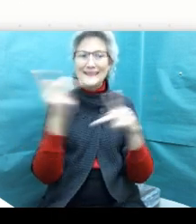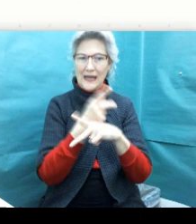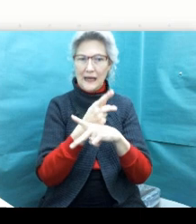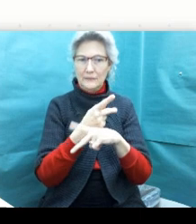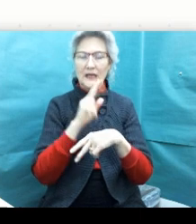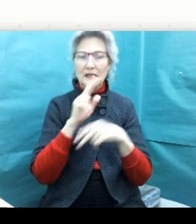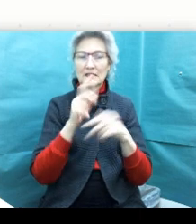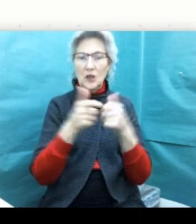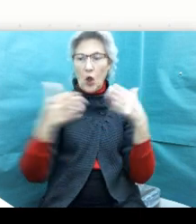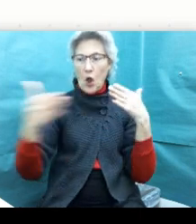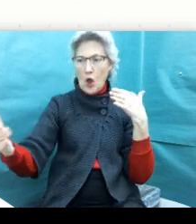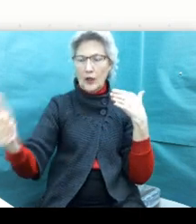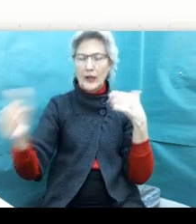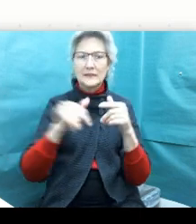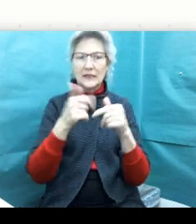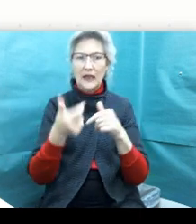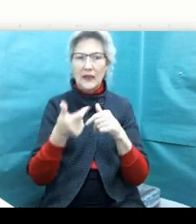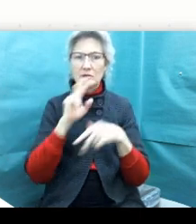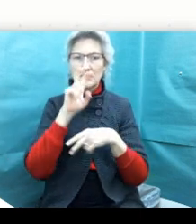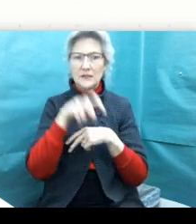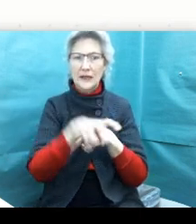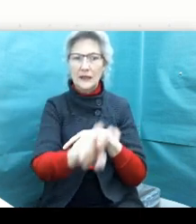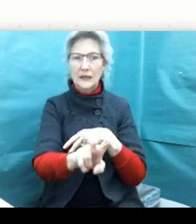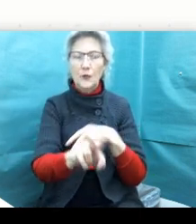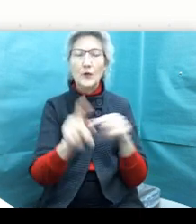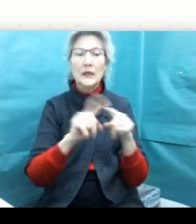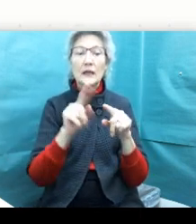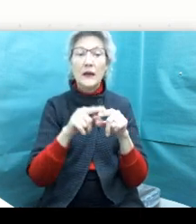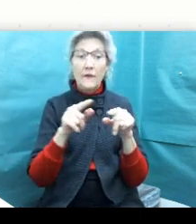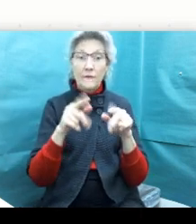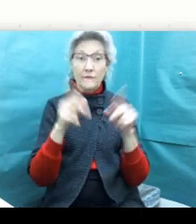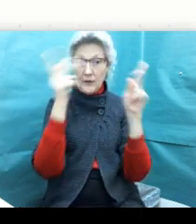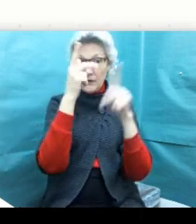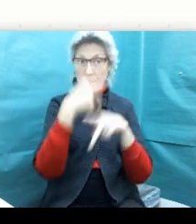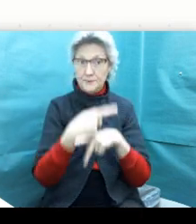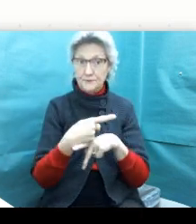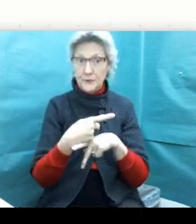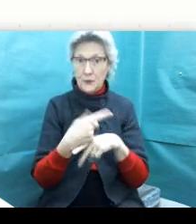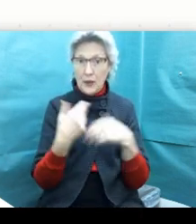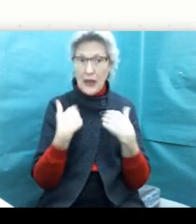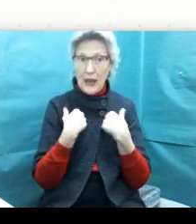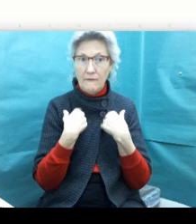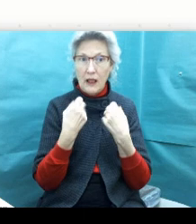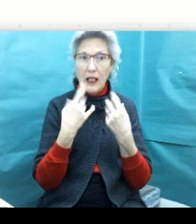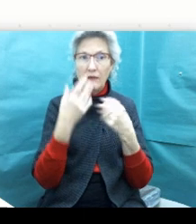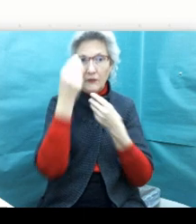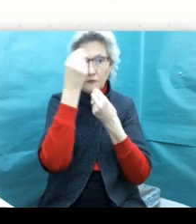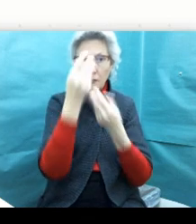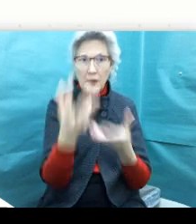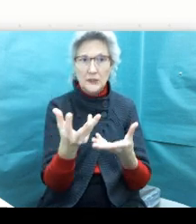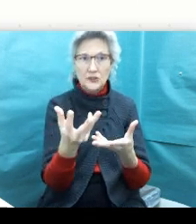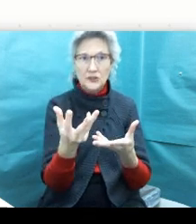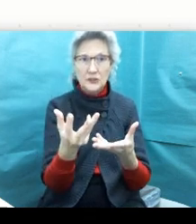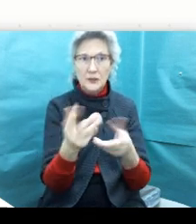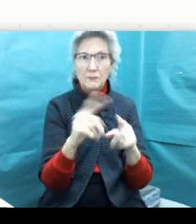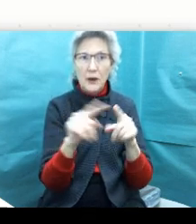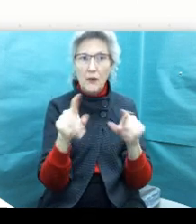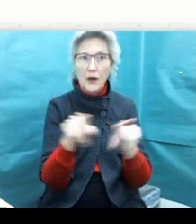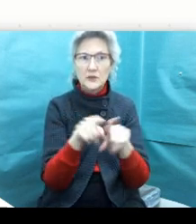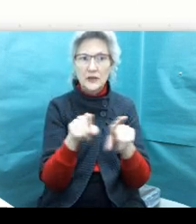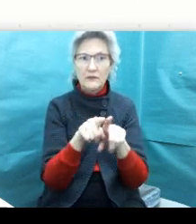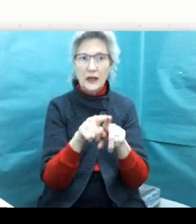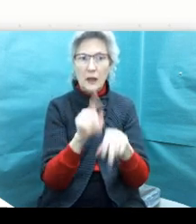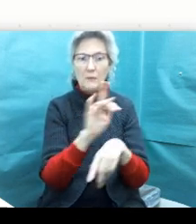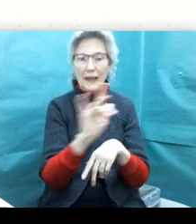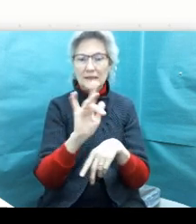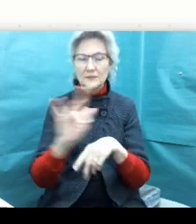as long as one of the snakes. So we need to figure this out. We have a lot of information, but we also have a lot of